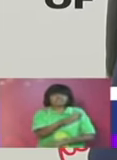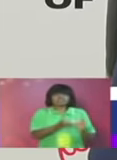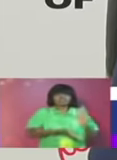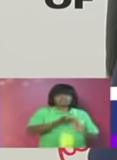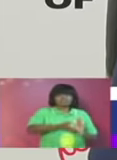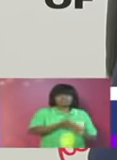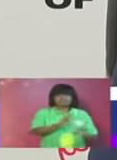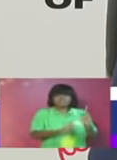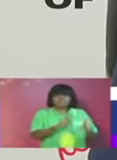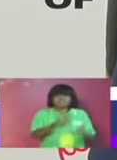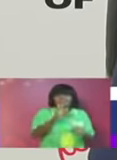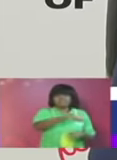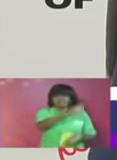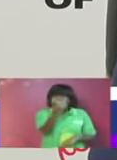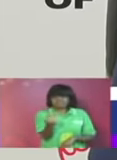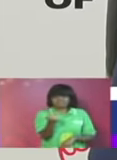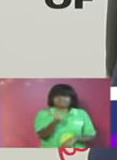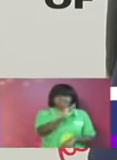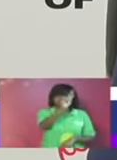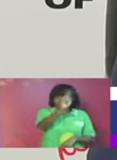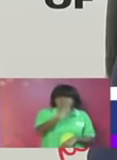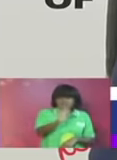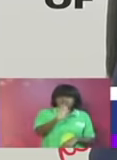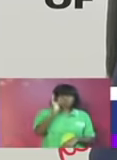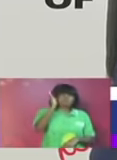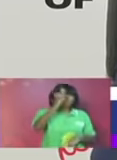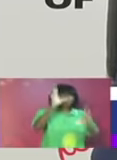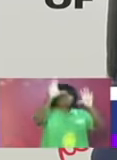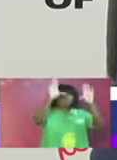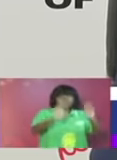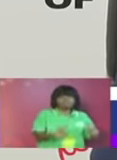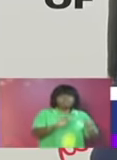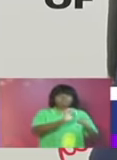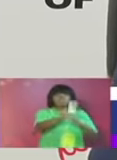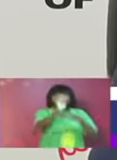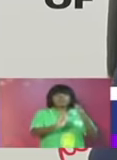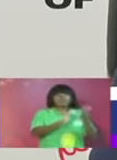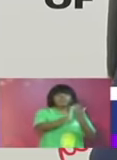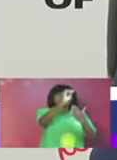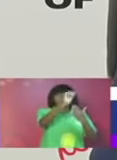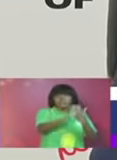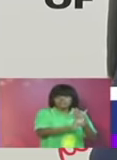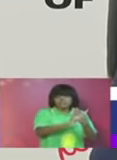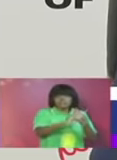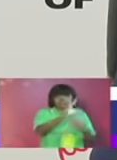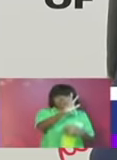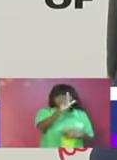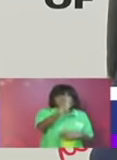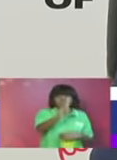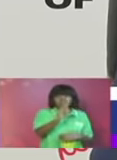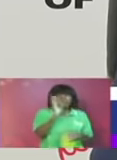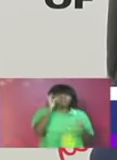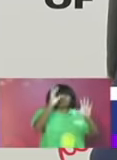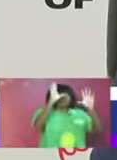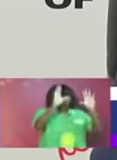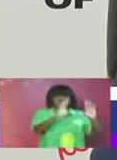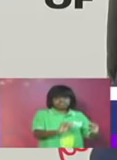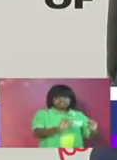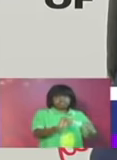be expiring at the end of October 31st. So it fits in basically with the 8 to 12 week